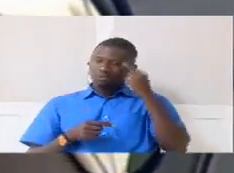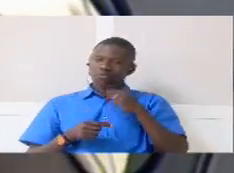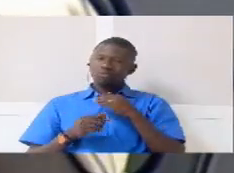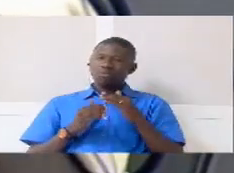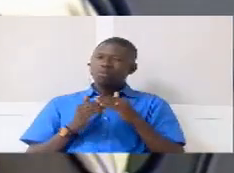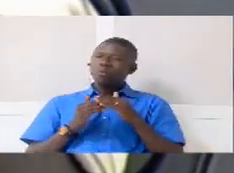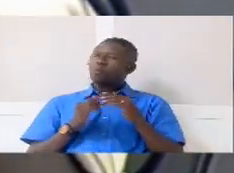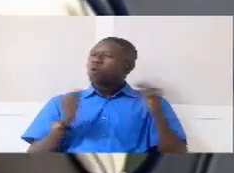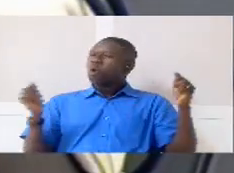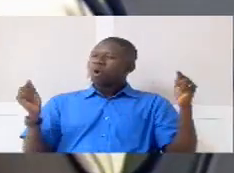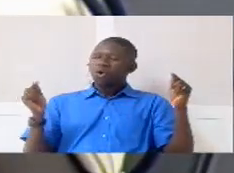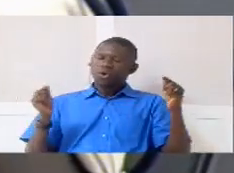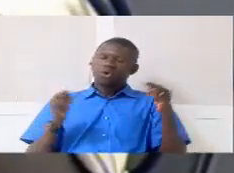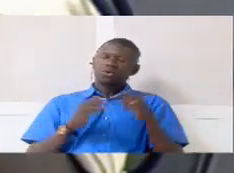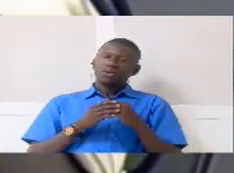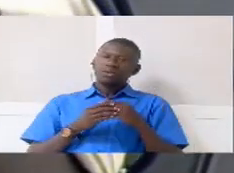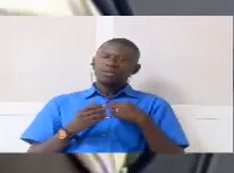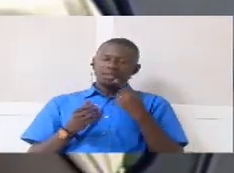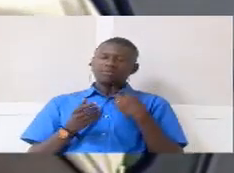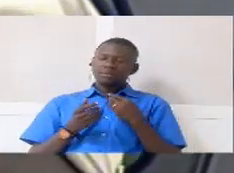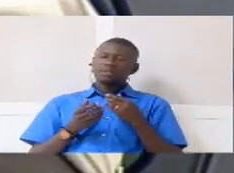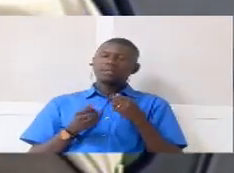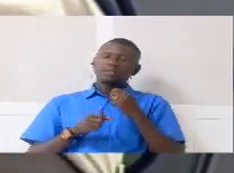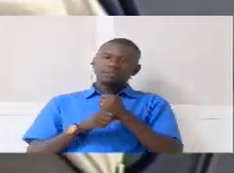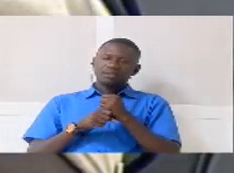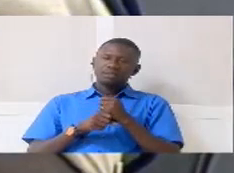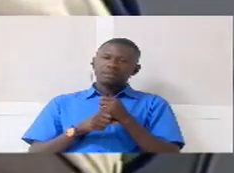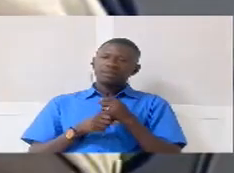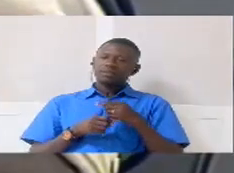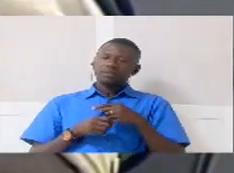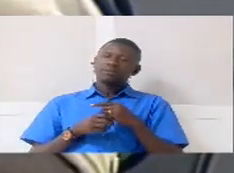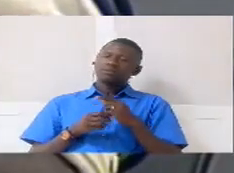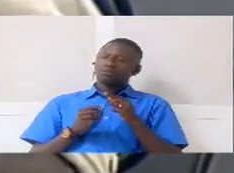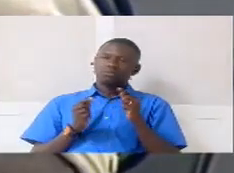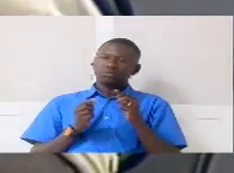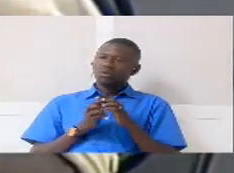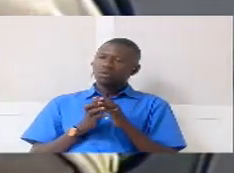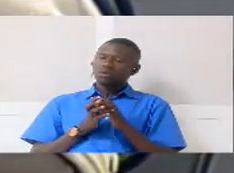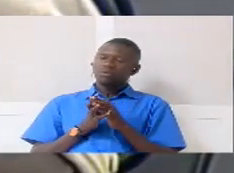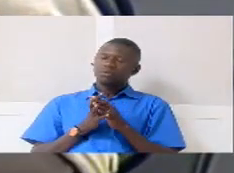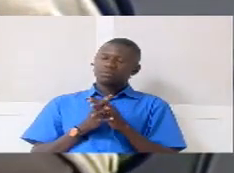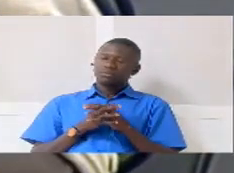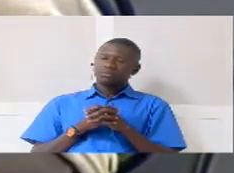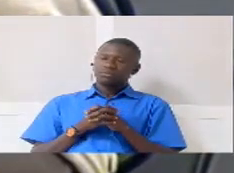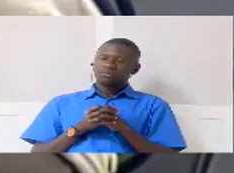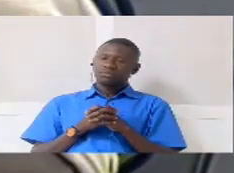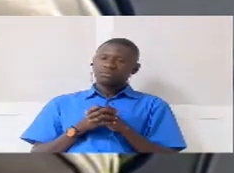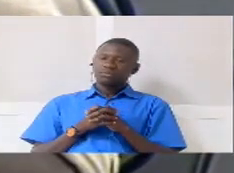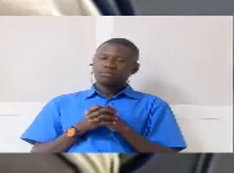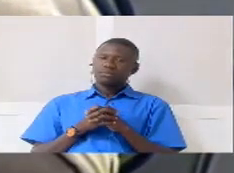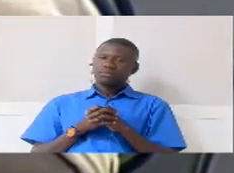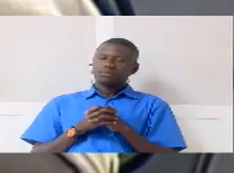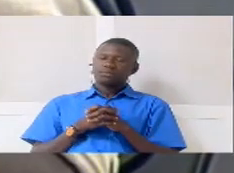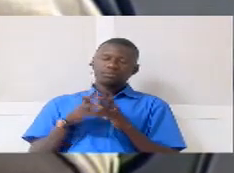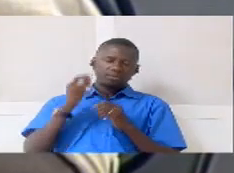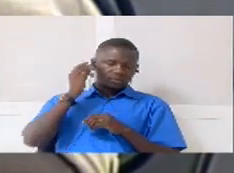keno kuleti miyalon ko ase kenna statement odi. My statement is not going to be long, because I have spoken on